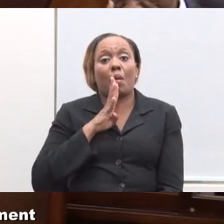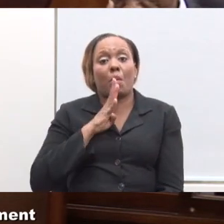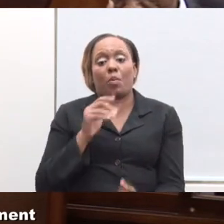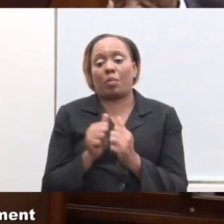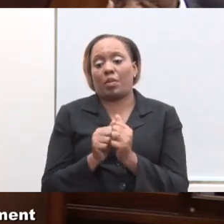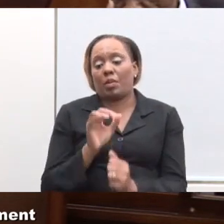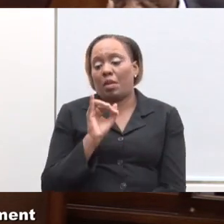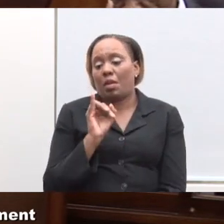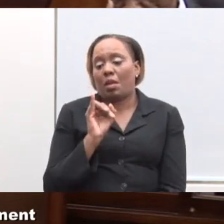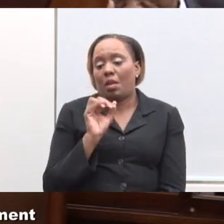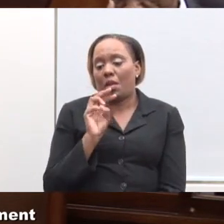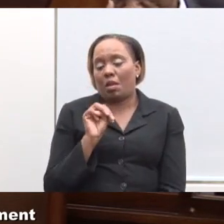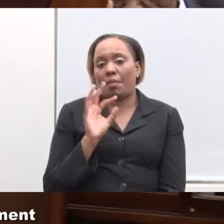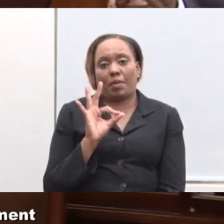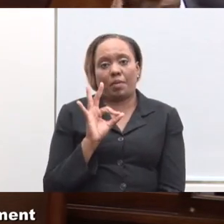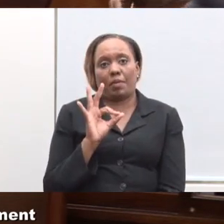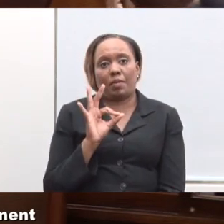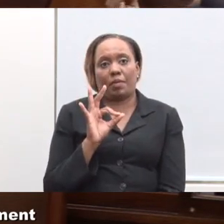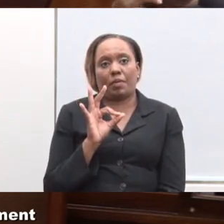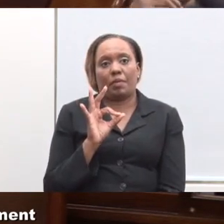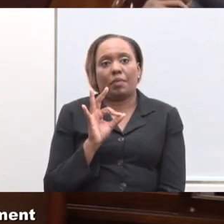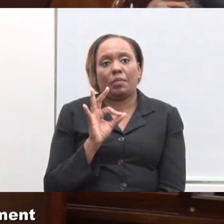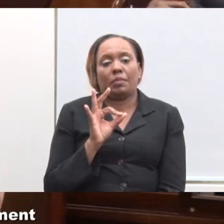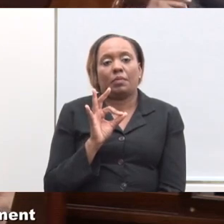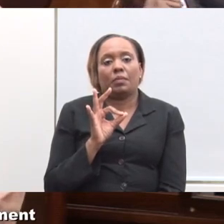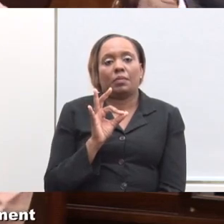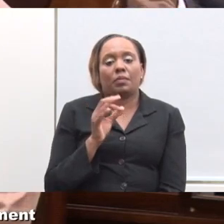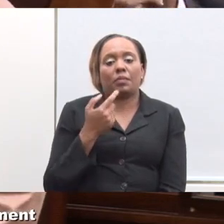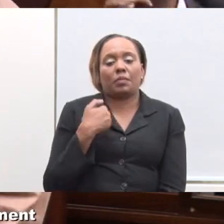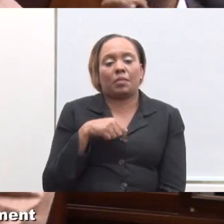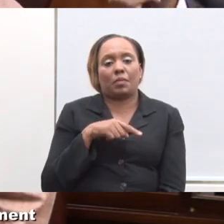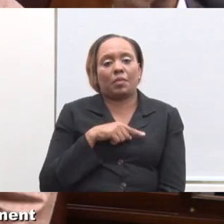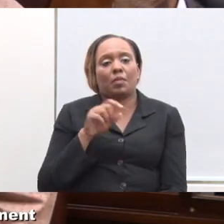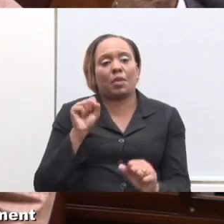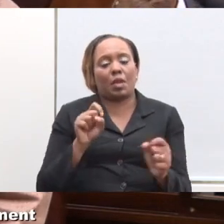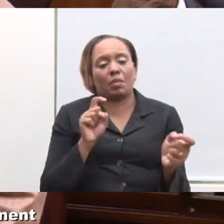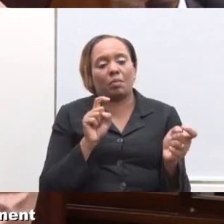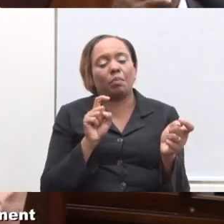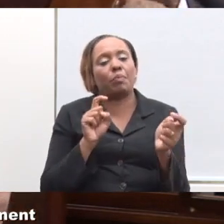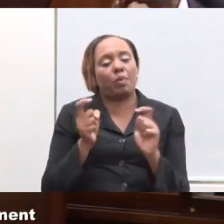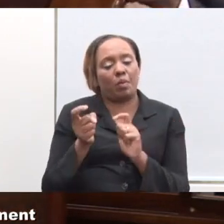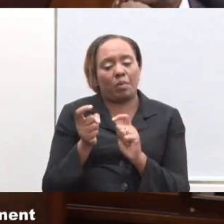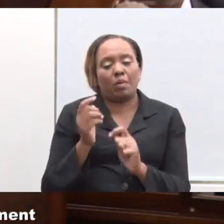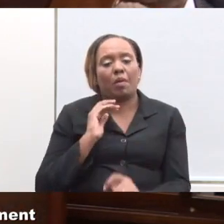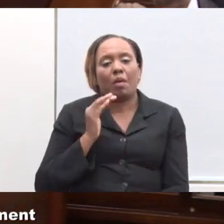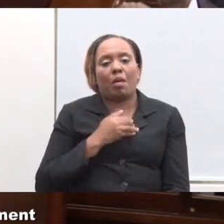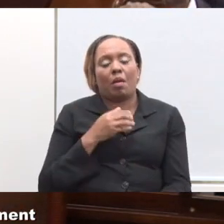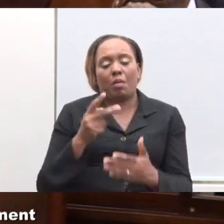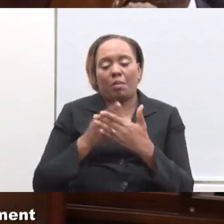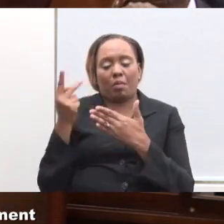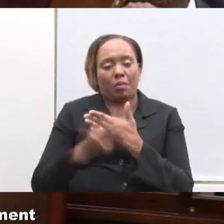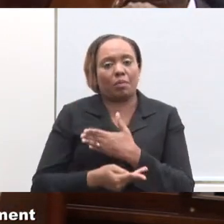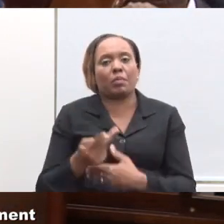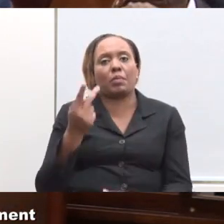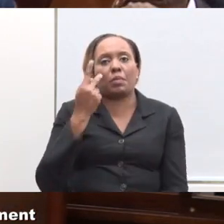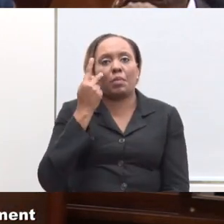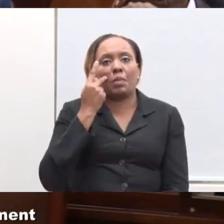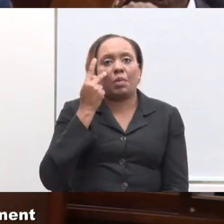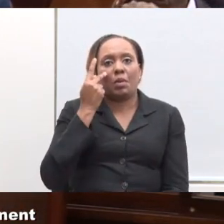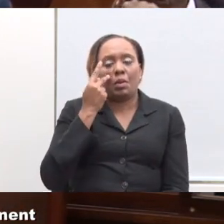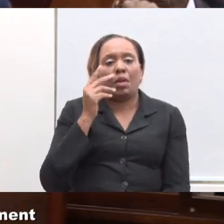Fund, we've told them that we are prepared to adjust our BERT program to be able to see how we can get greater